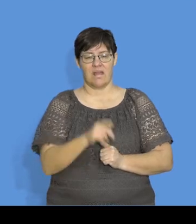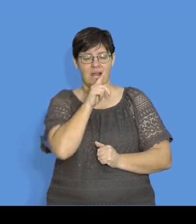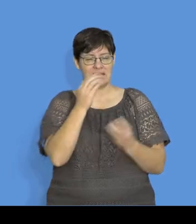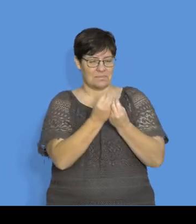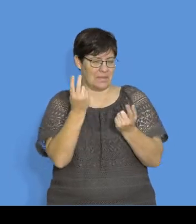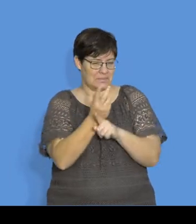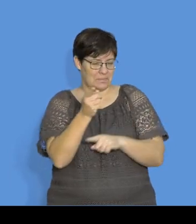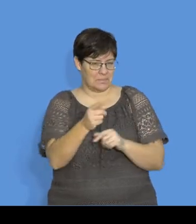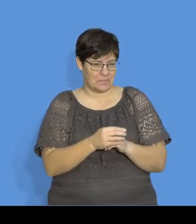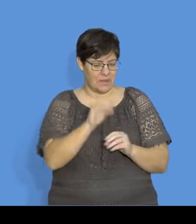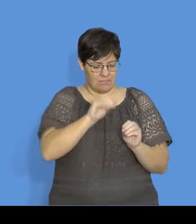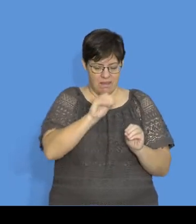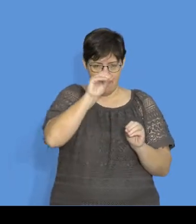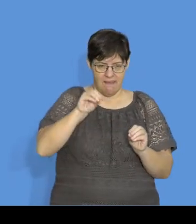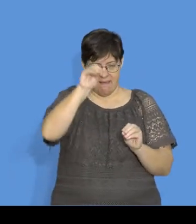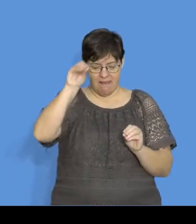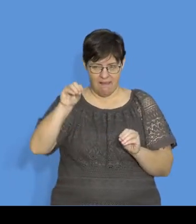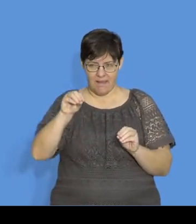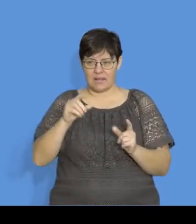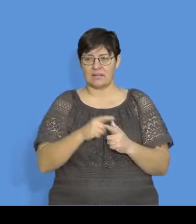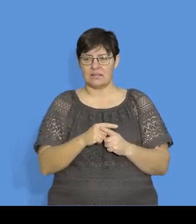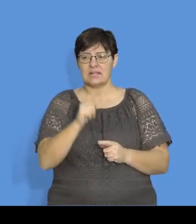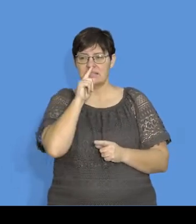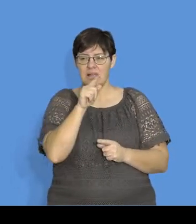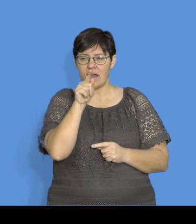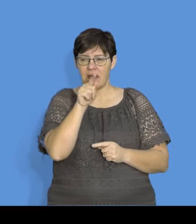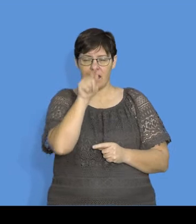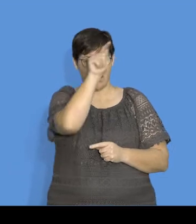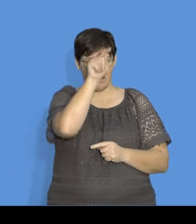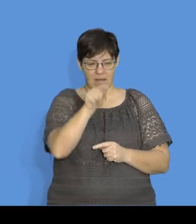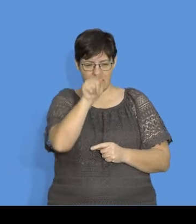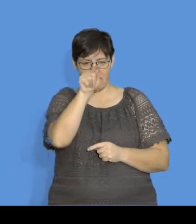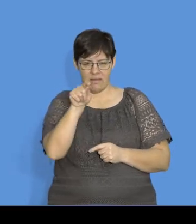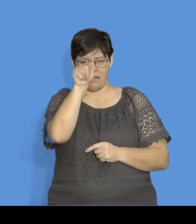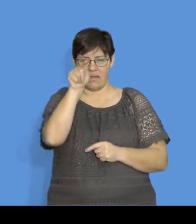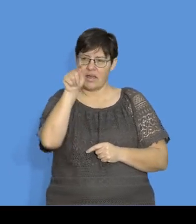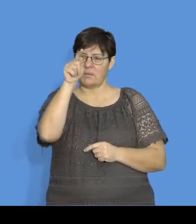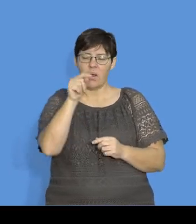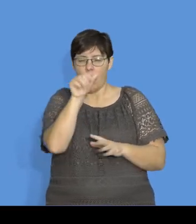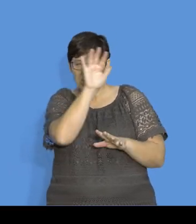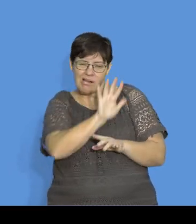So something like this. So there we have our points. You can see our points there.